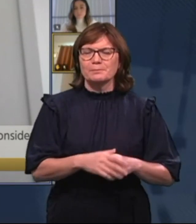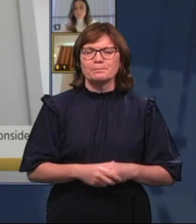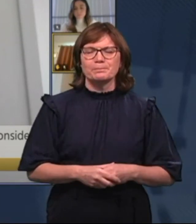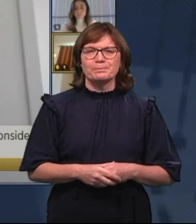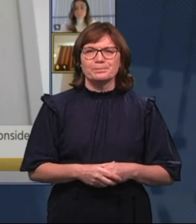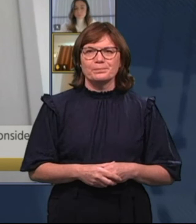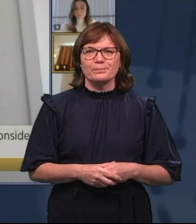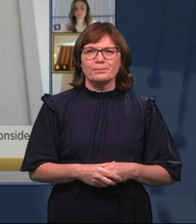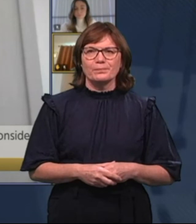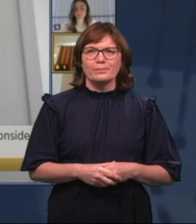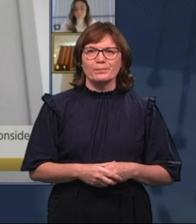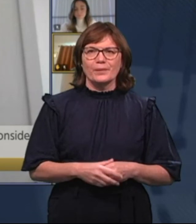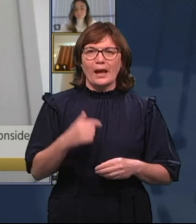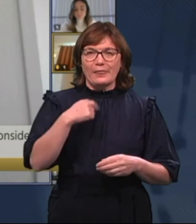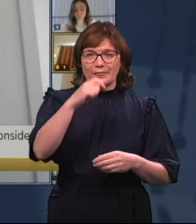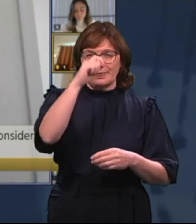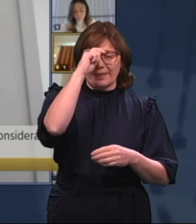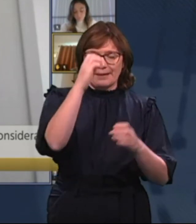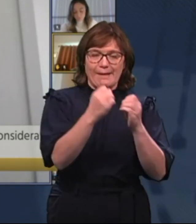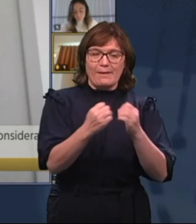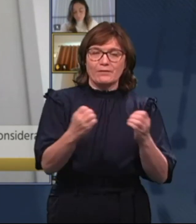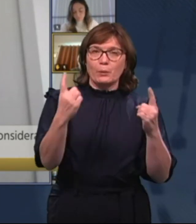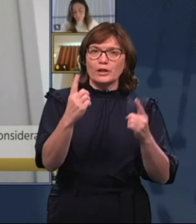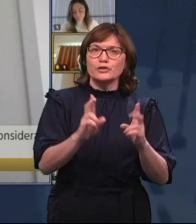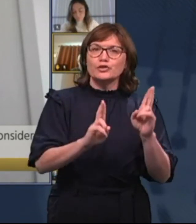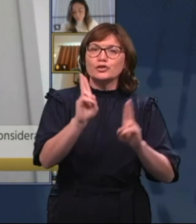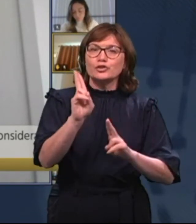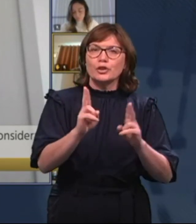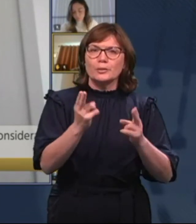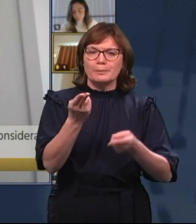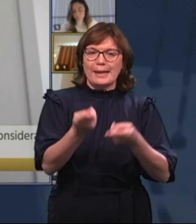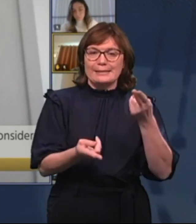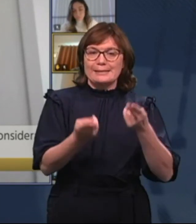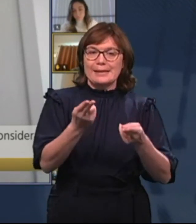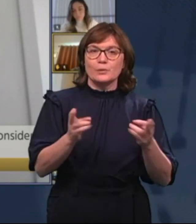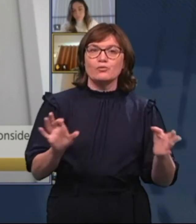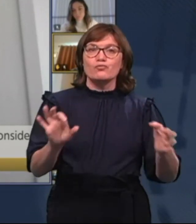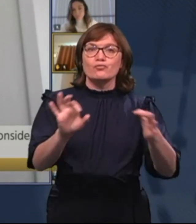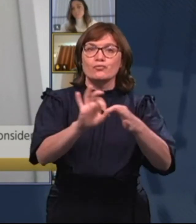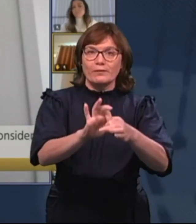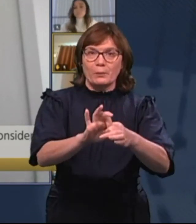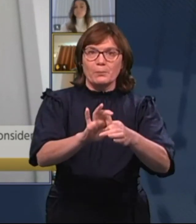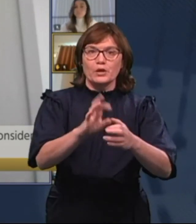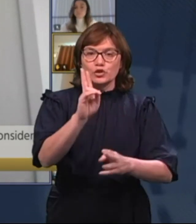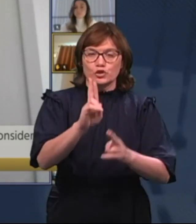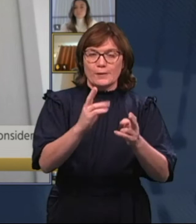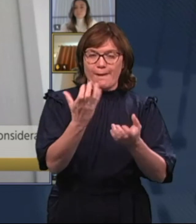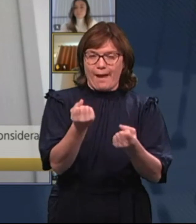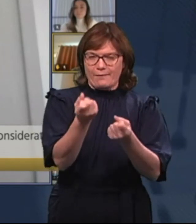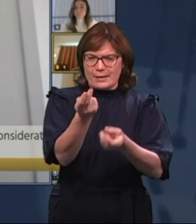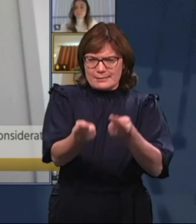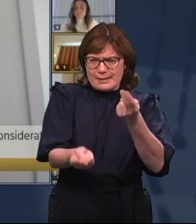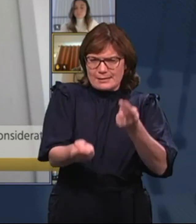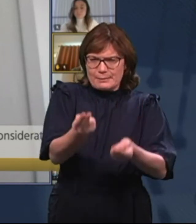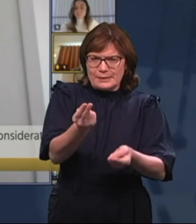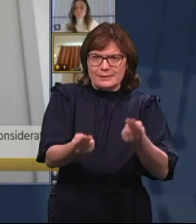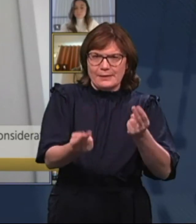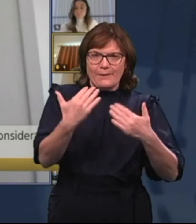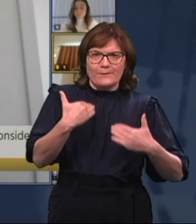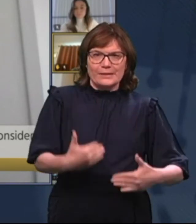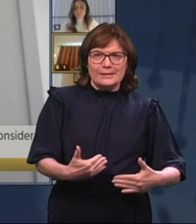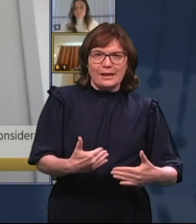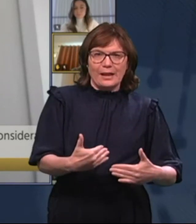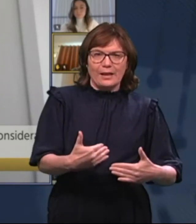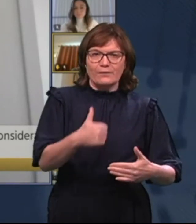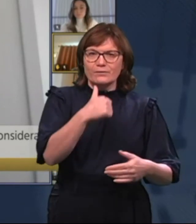I think as well, everyone should get assessed when they leave. As in, they do like a physical assessment and speech and language